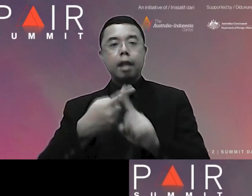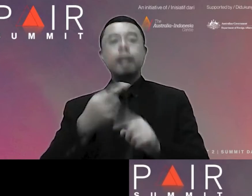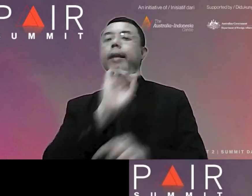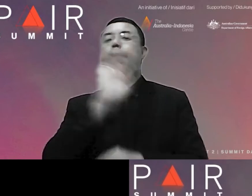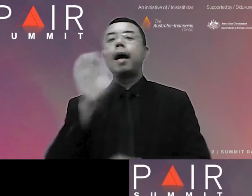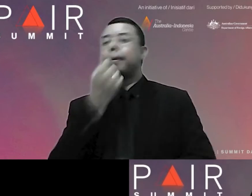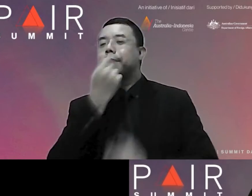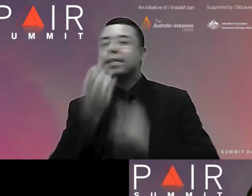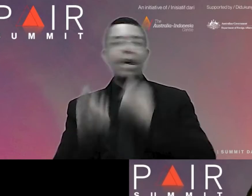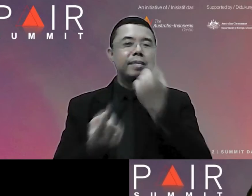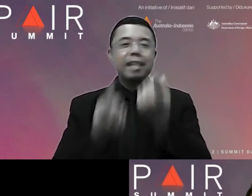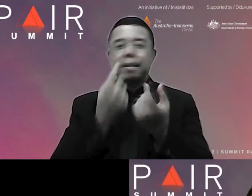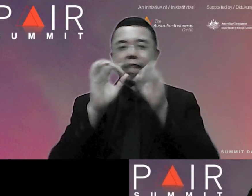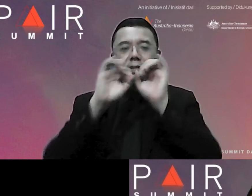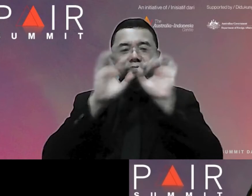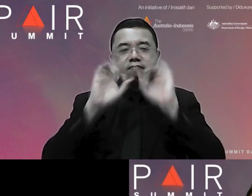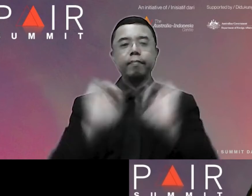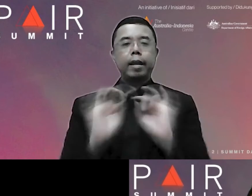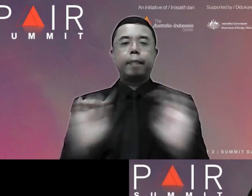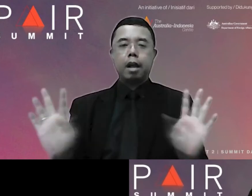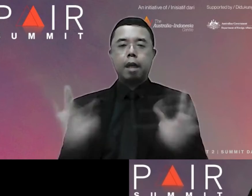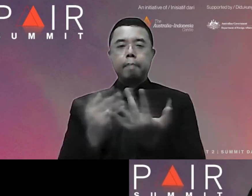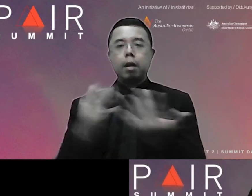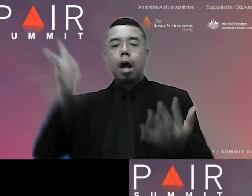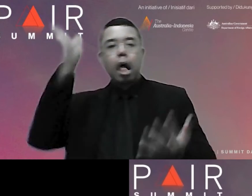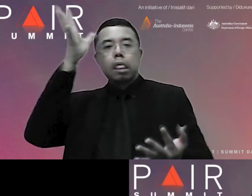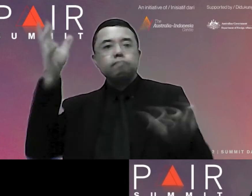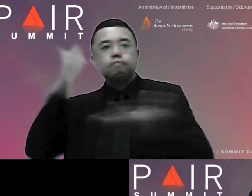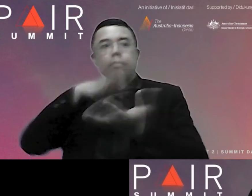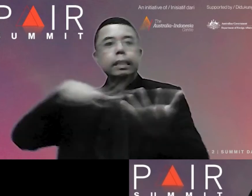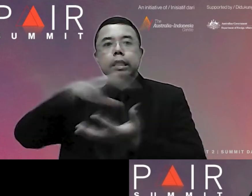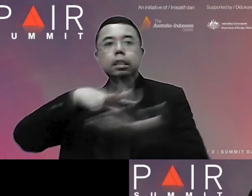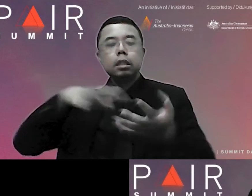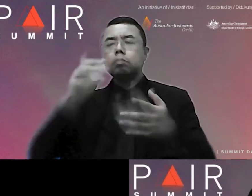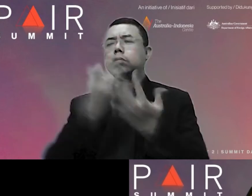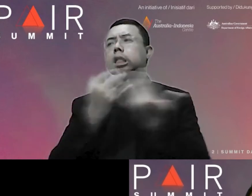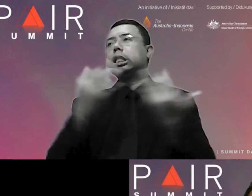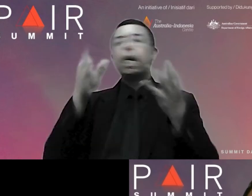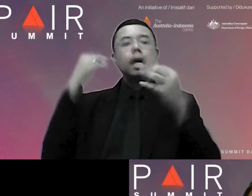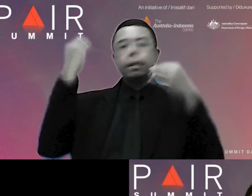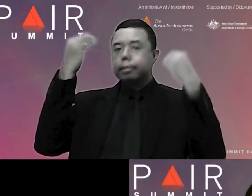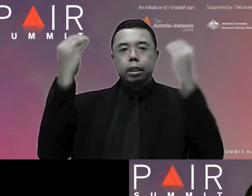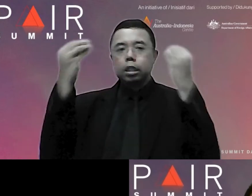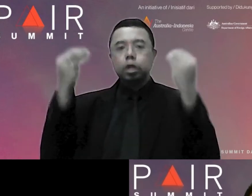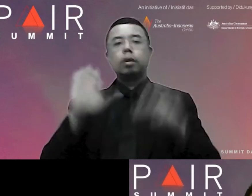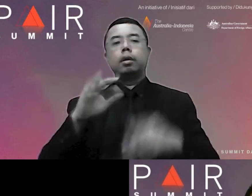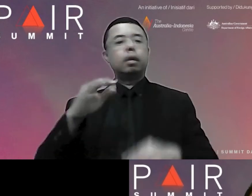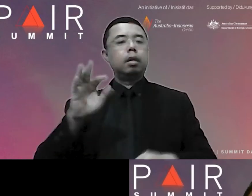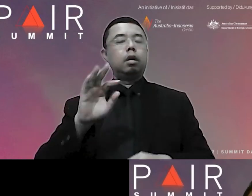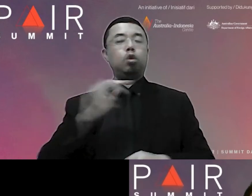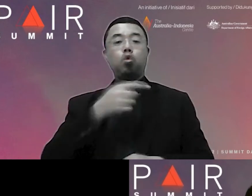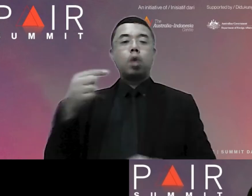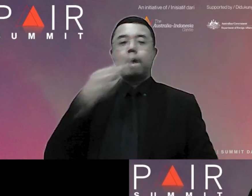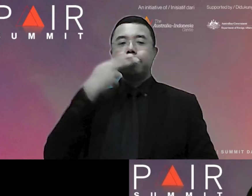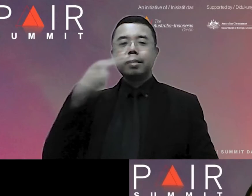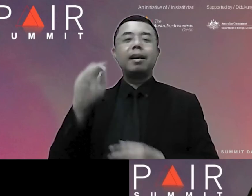influenced the trust to the governments. And then later, the governor also has been replacing during the peak of